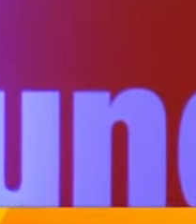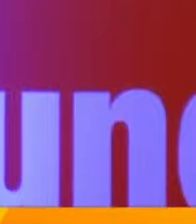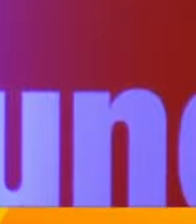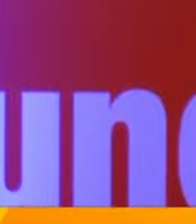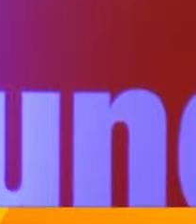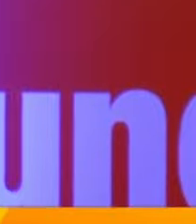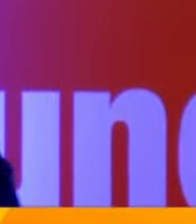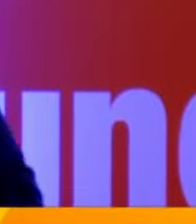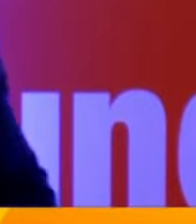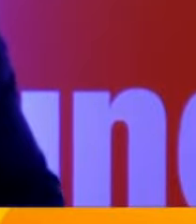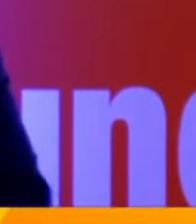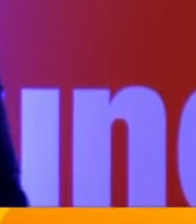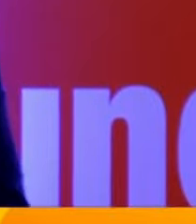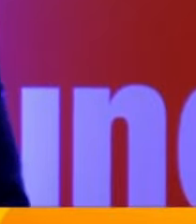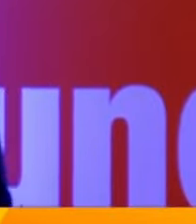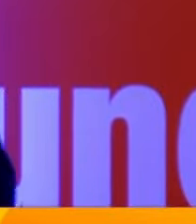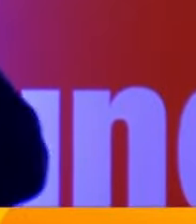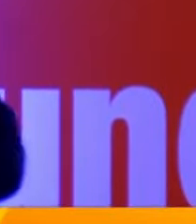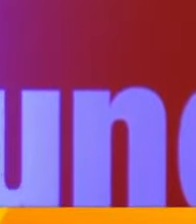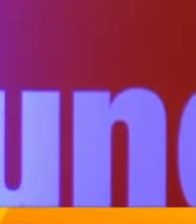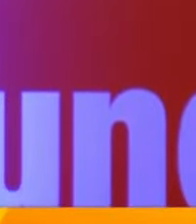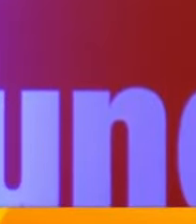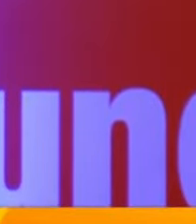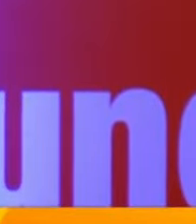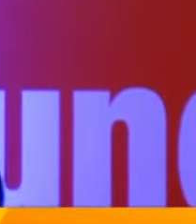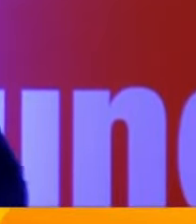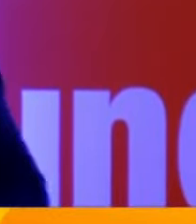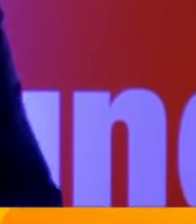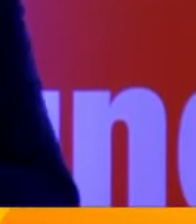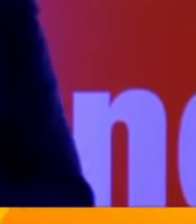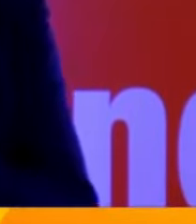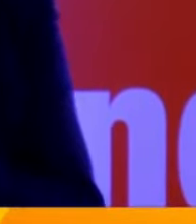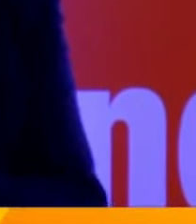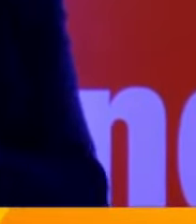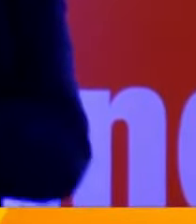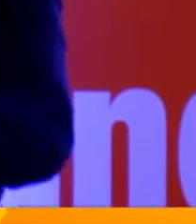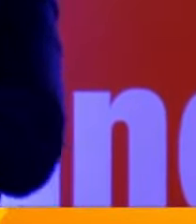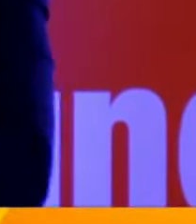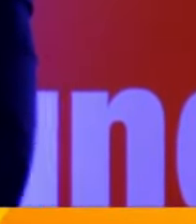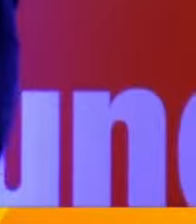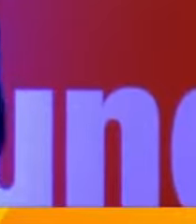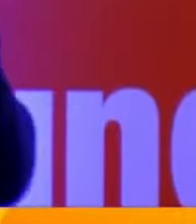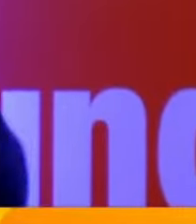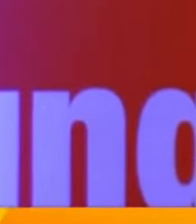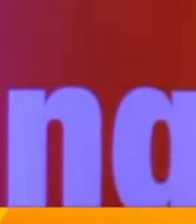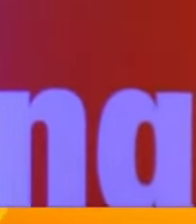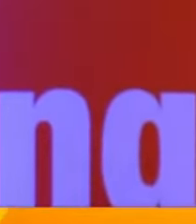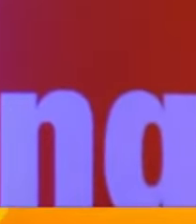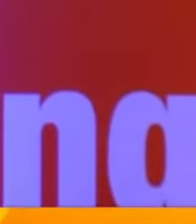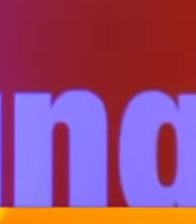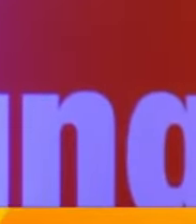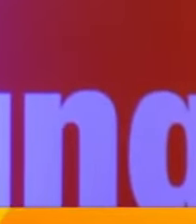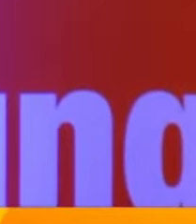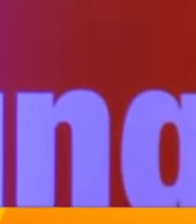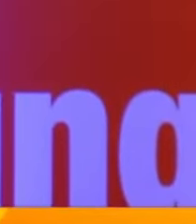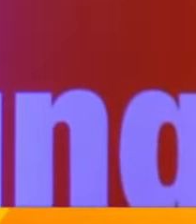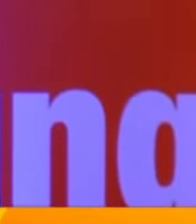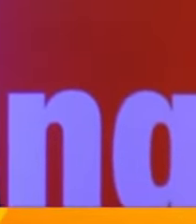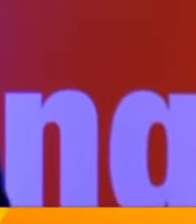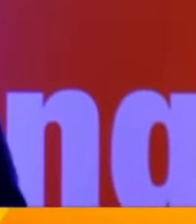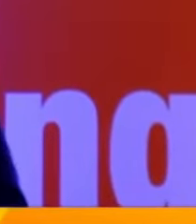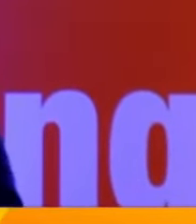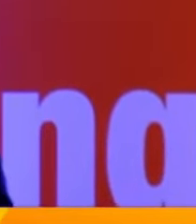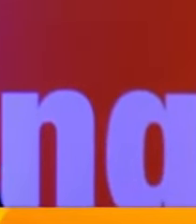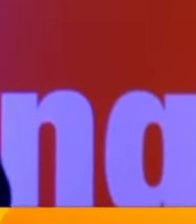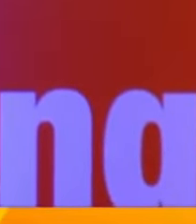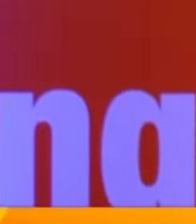And that is really, I would like to congratulate each and every one, the delegates, for the good work at the grassroots level. And also,